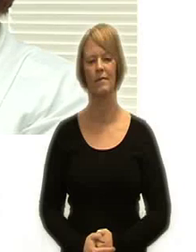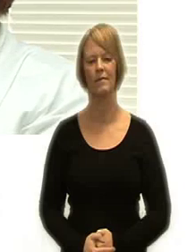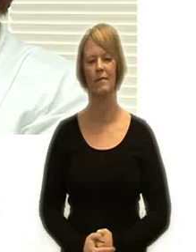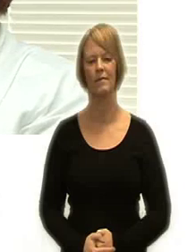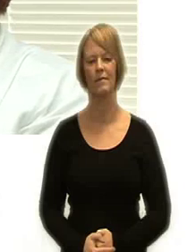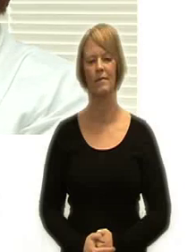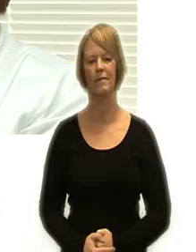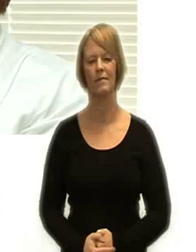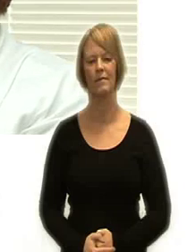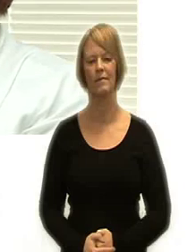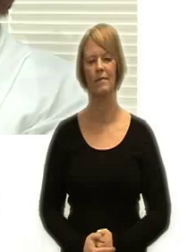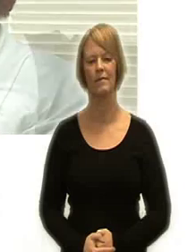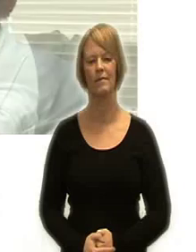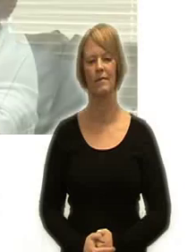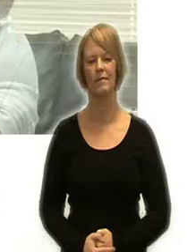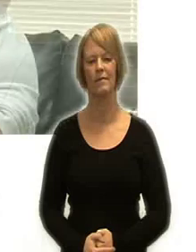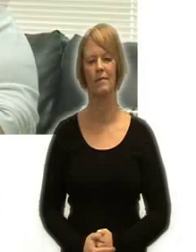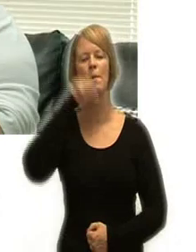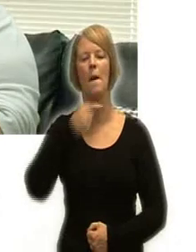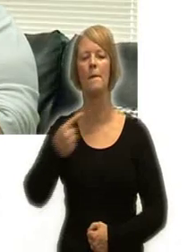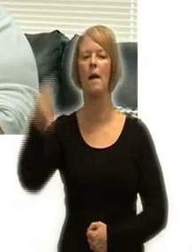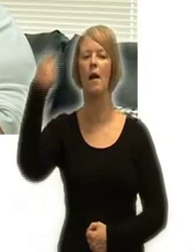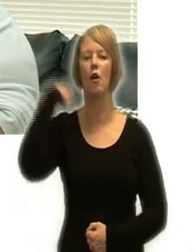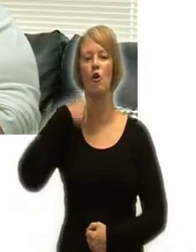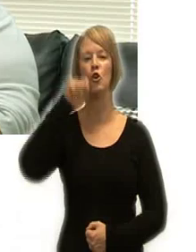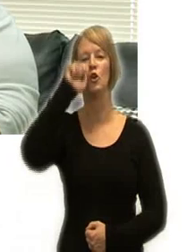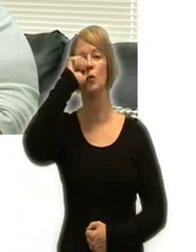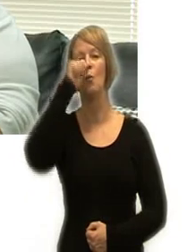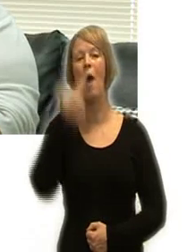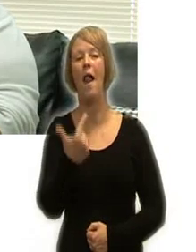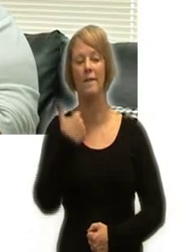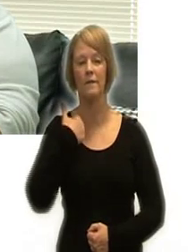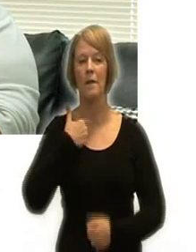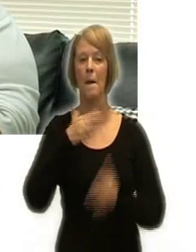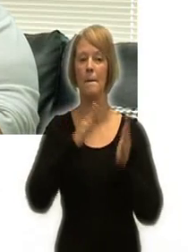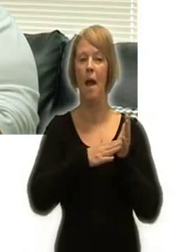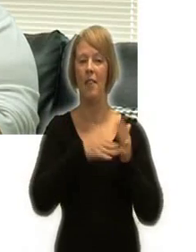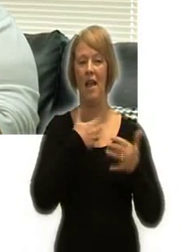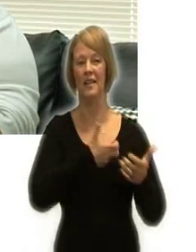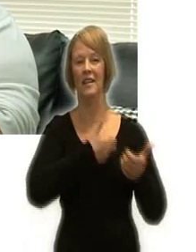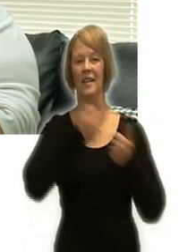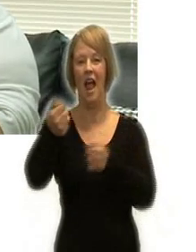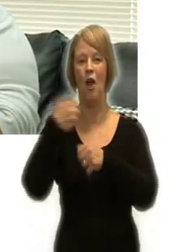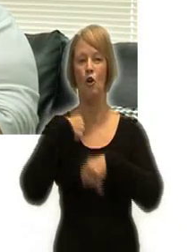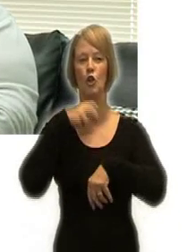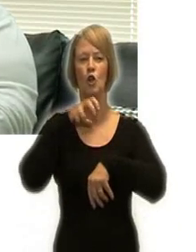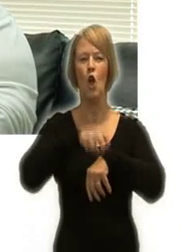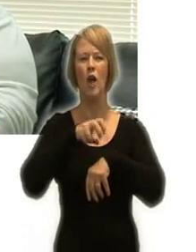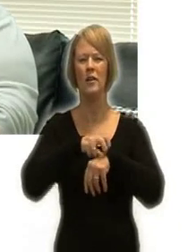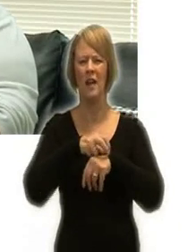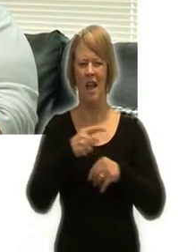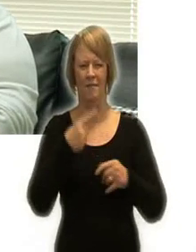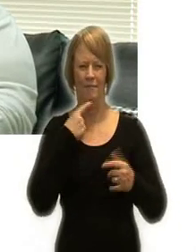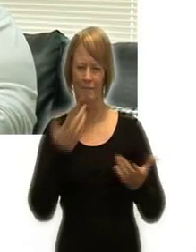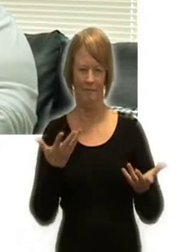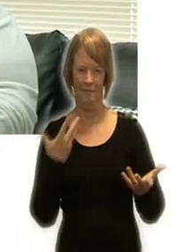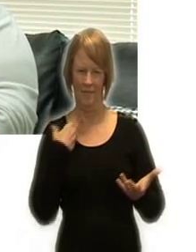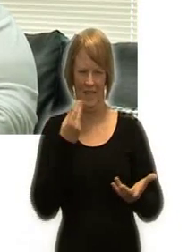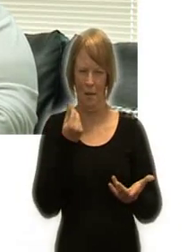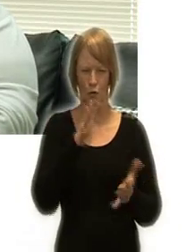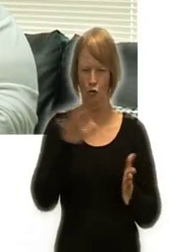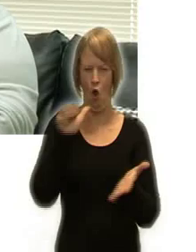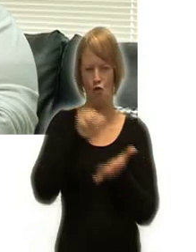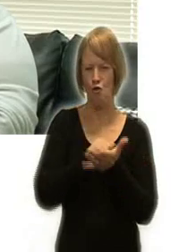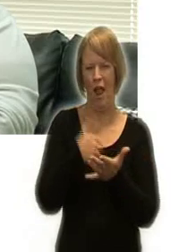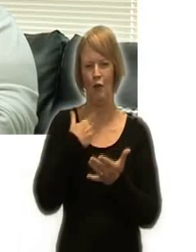and intimate thing to tell people. And I can remember my mum taking me to the doctors when I was 12 and saying there's something not right, is it puberty?